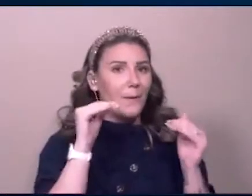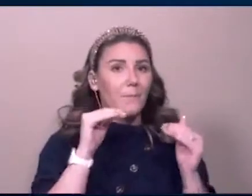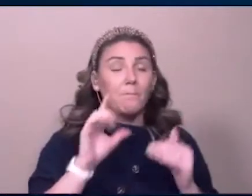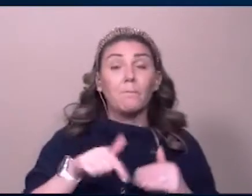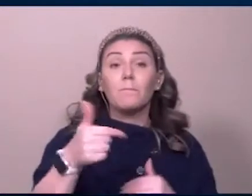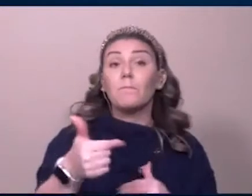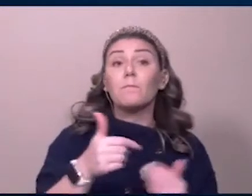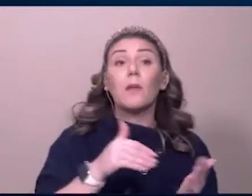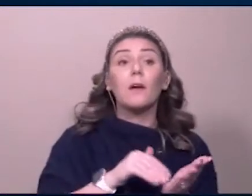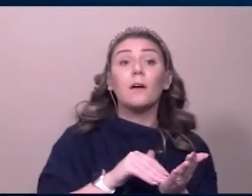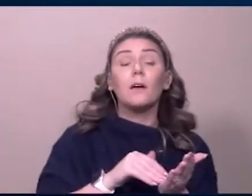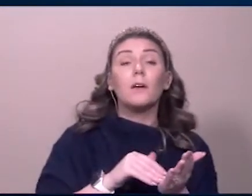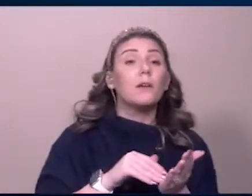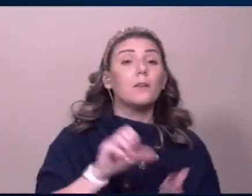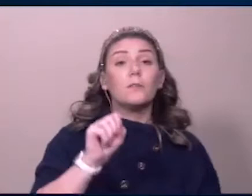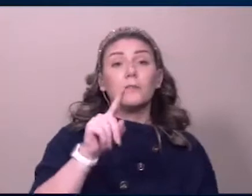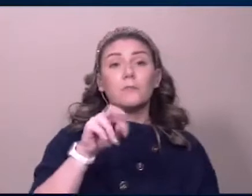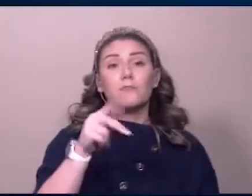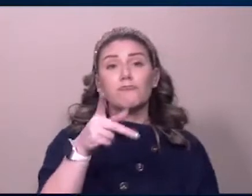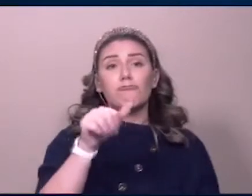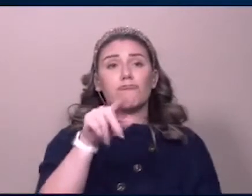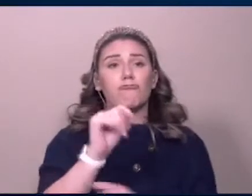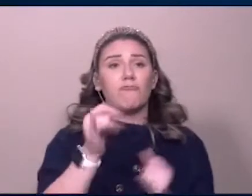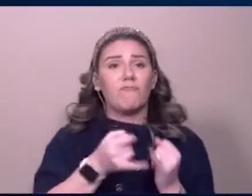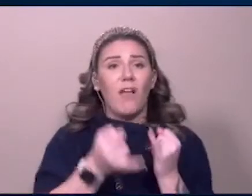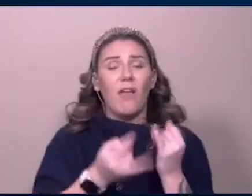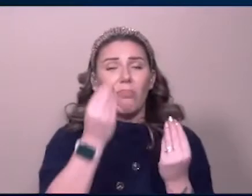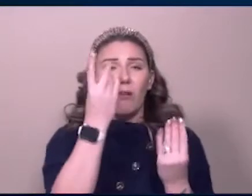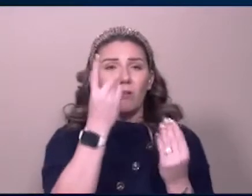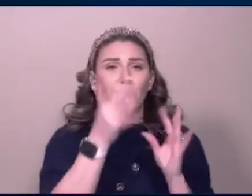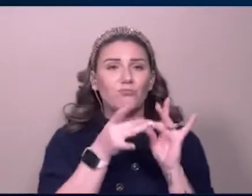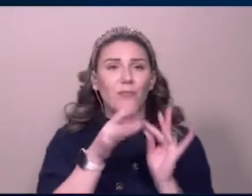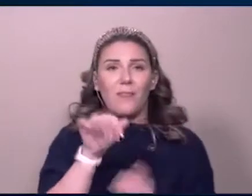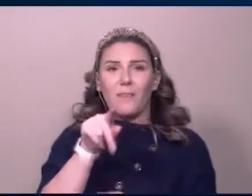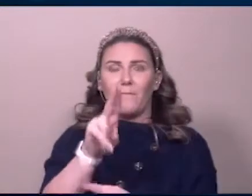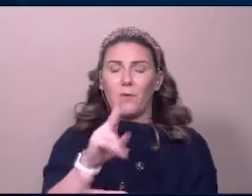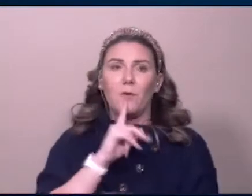final thoughts around the flu epidemic. That would be a difficult thing to pile on top of this.